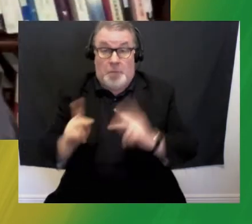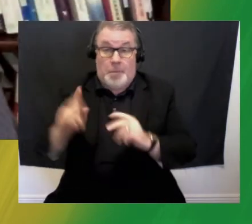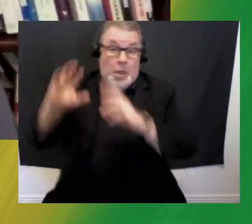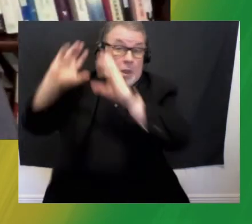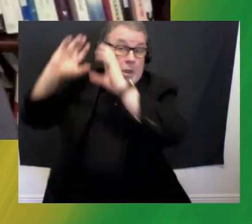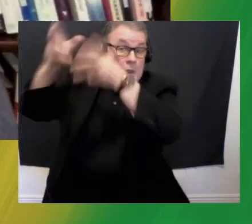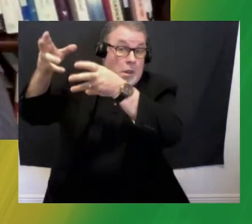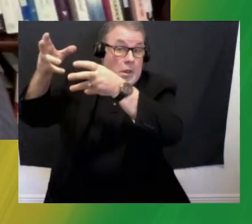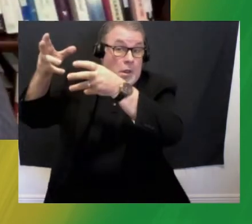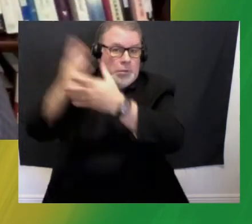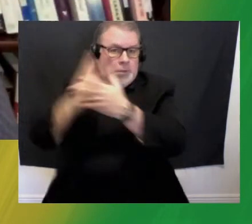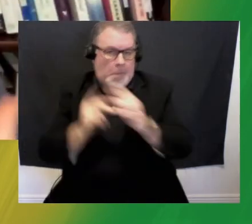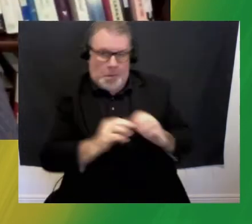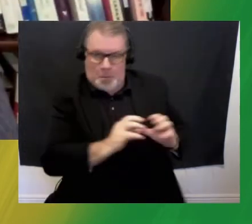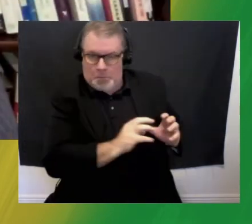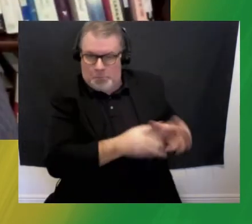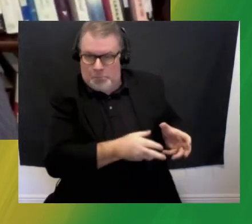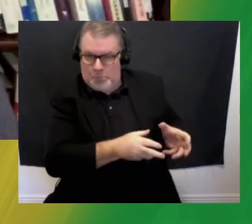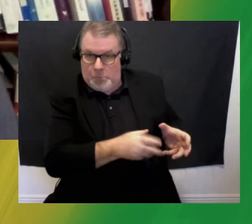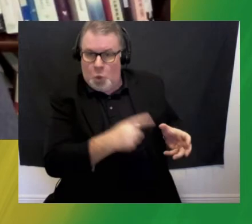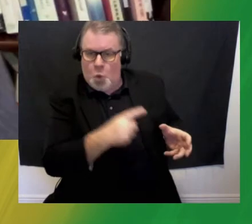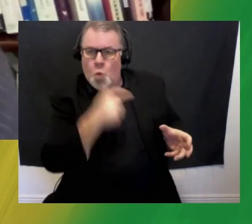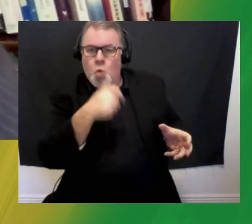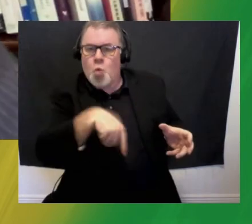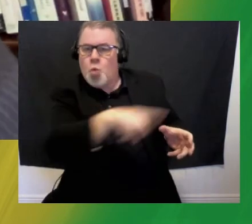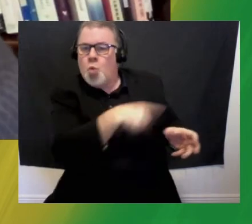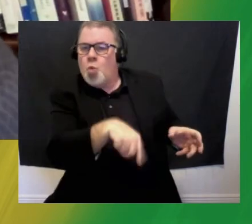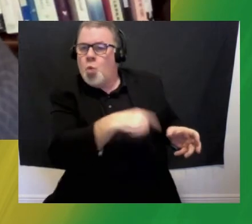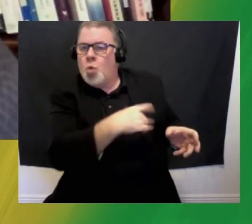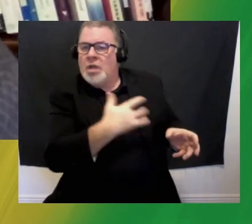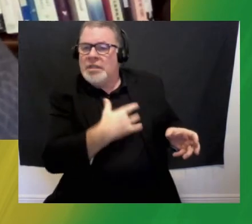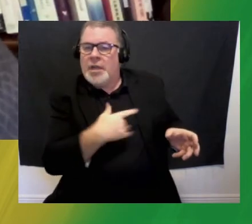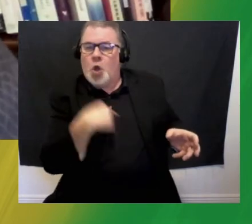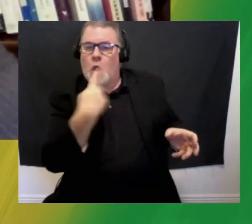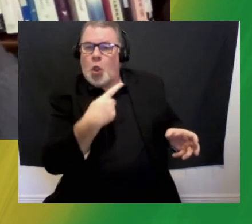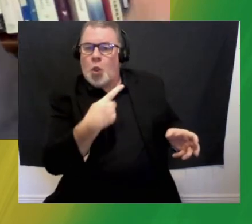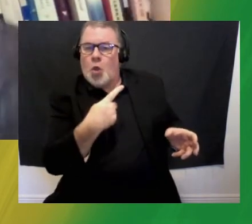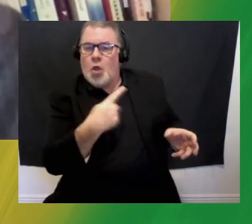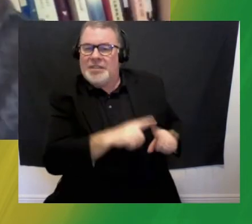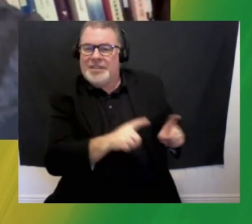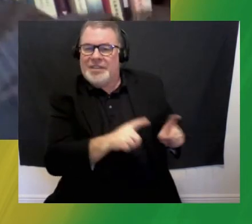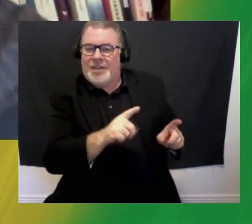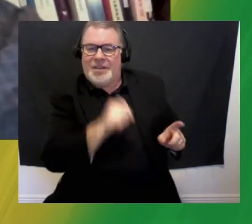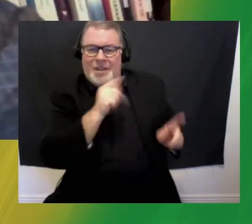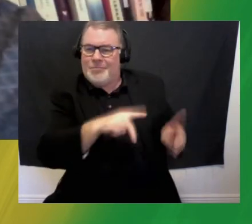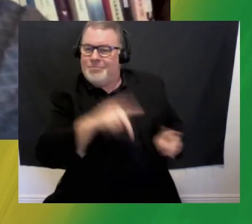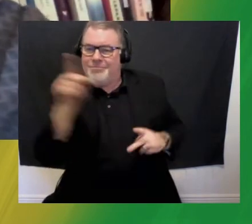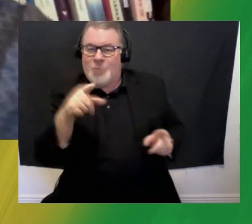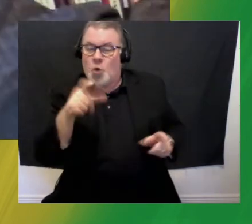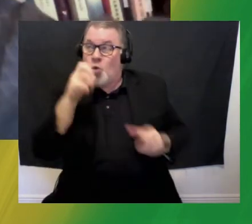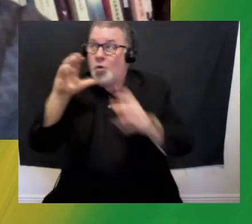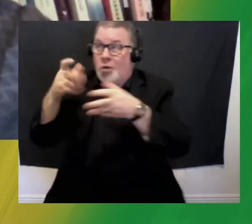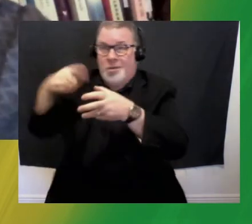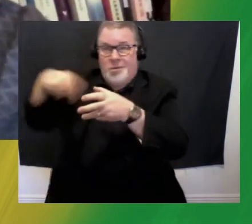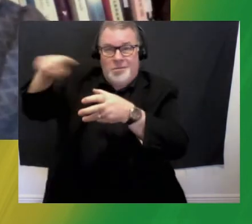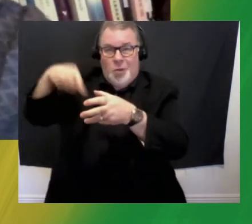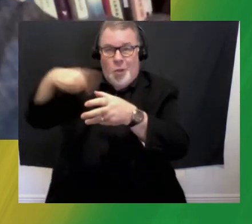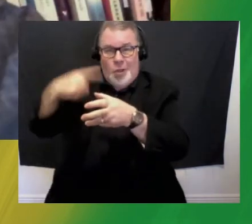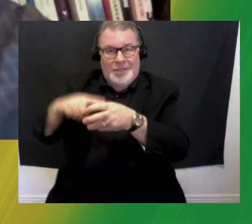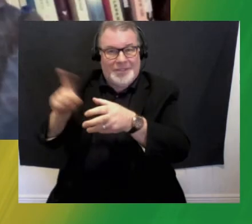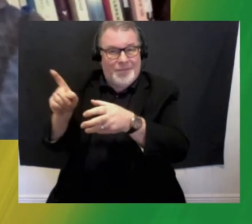certain people down here, and the ones at the bottom tend to look a certain way disproportionately, and the ones at the top tend to look another